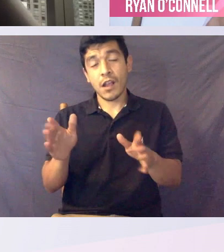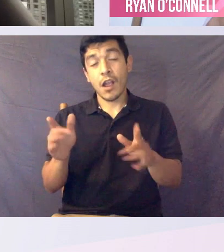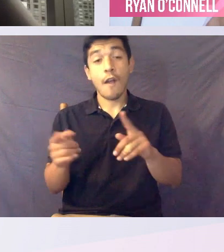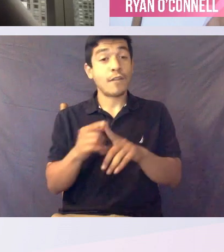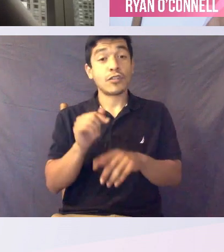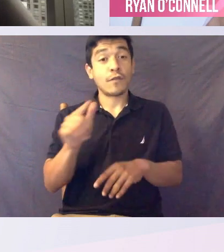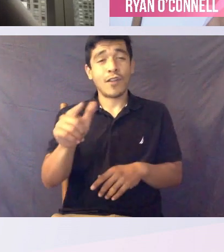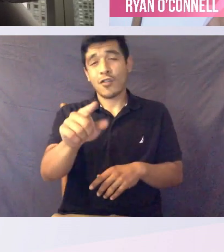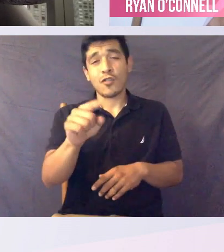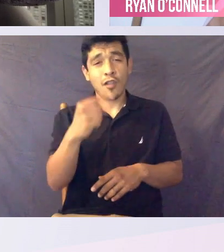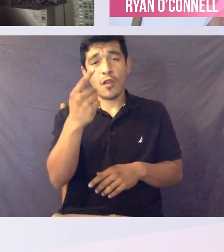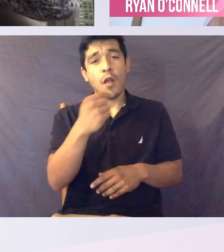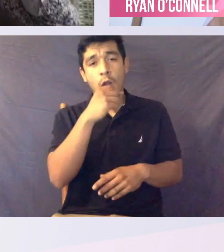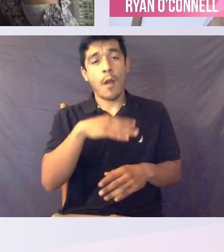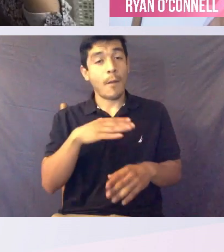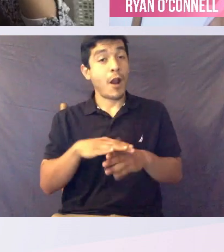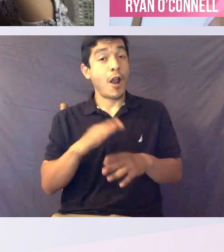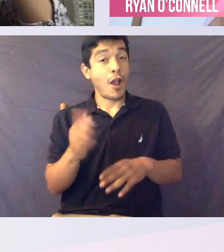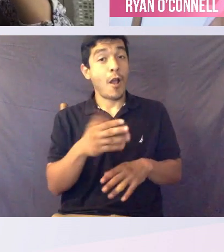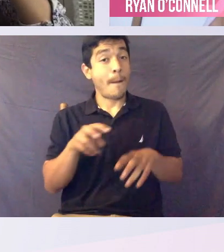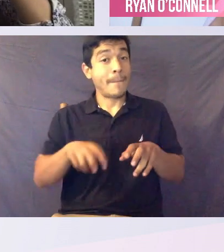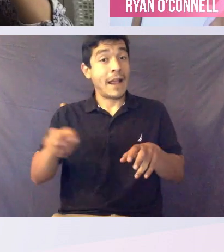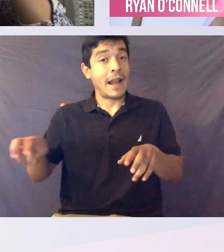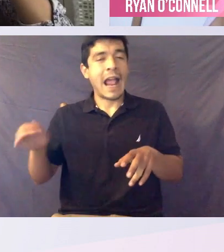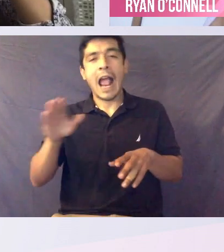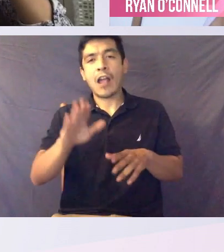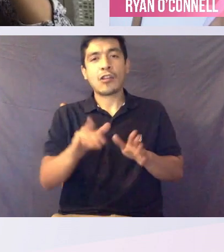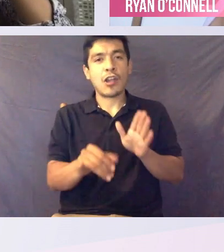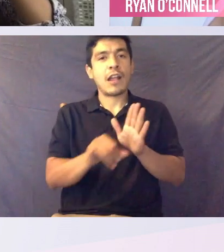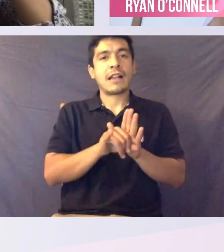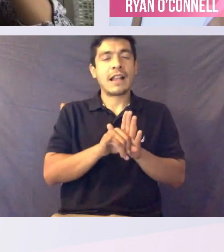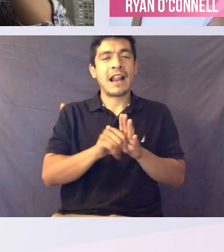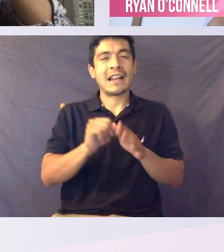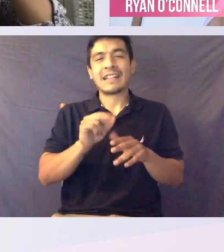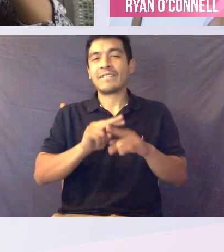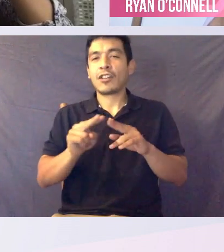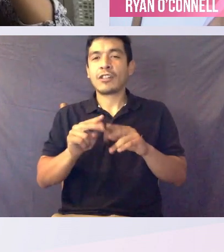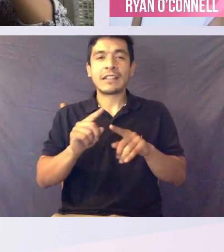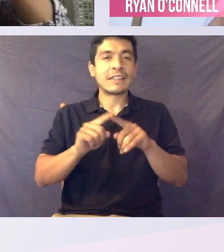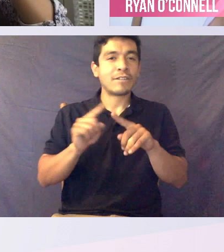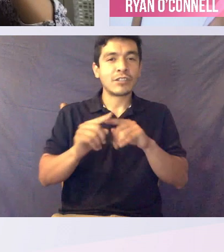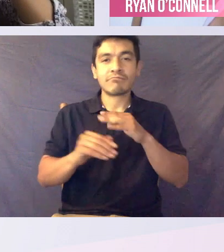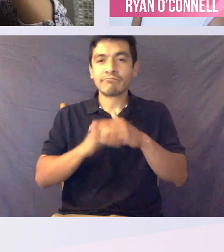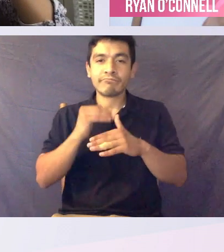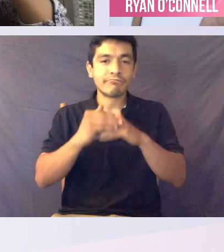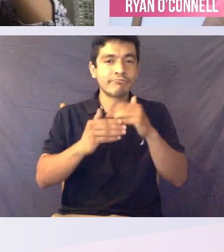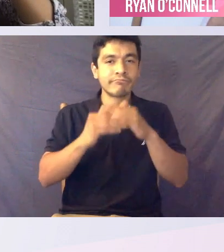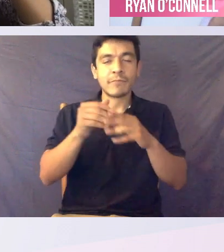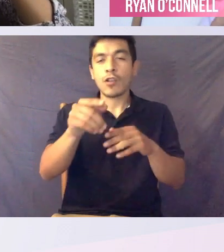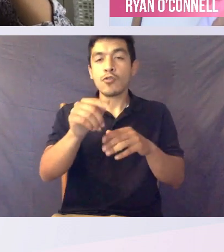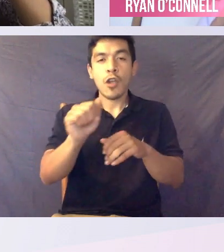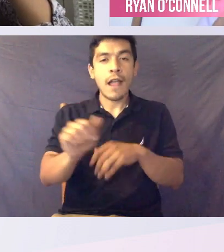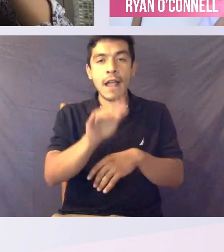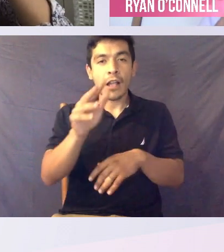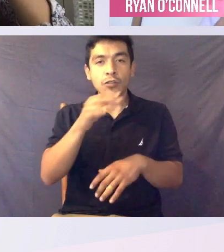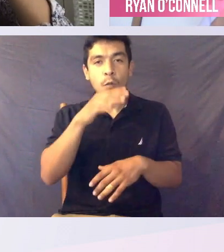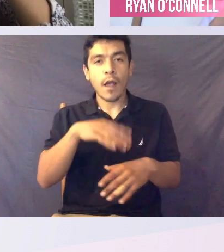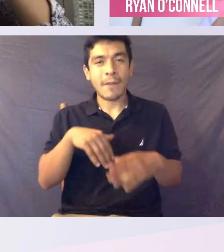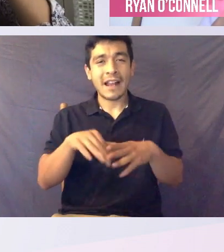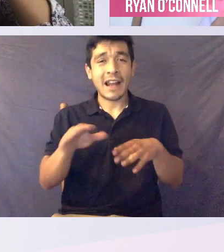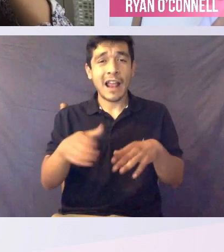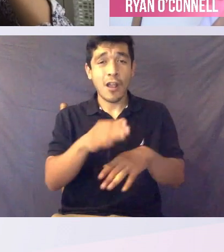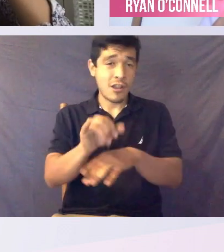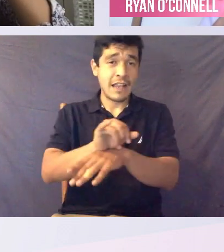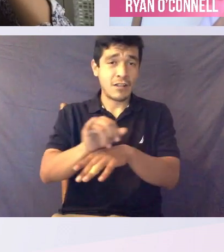only woman on our panel, and then your identity is so layered. You're an Asian woman in this industry that is, you know, a community that's